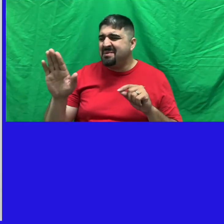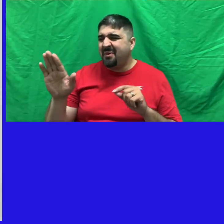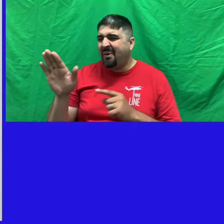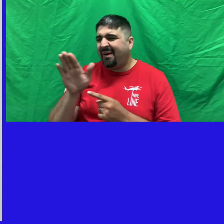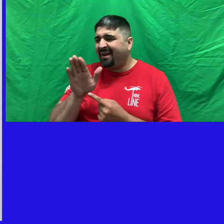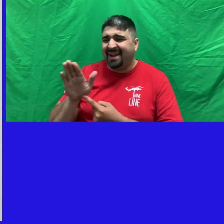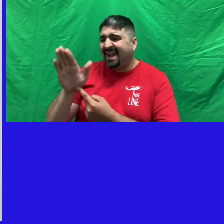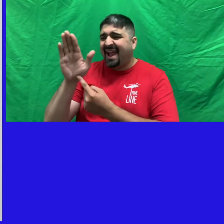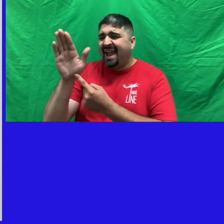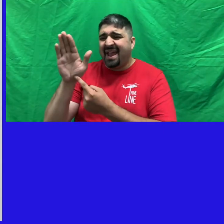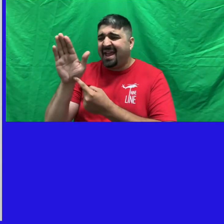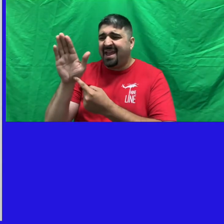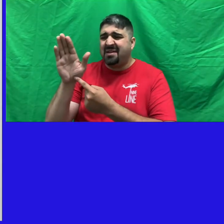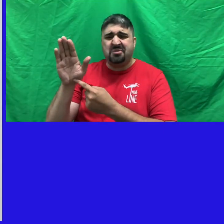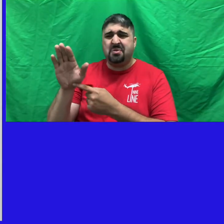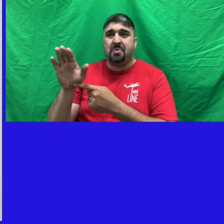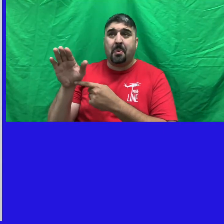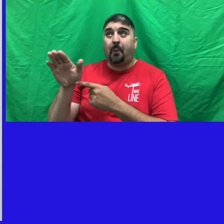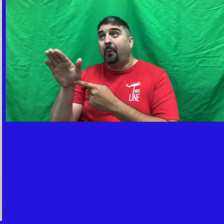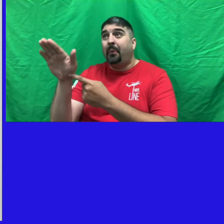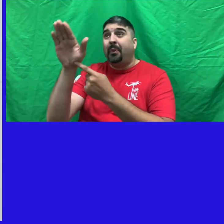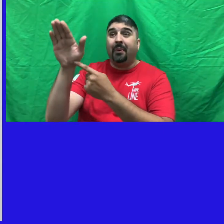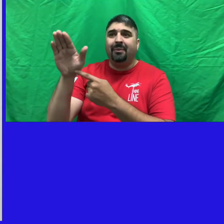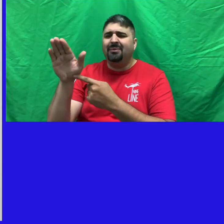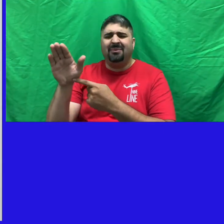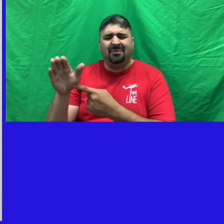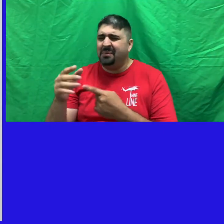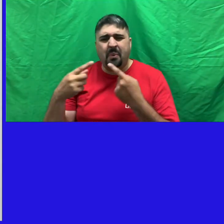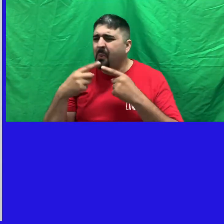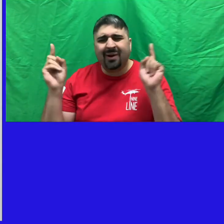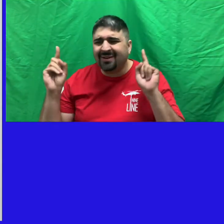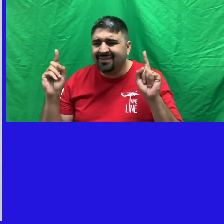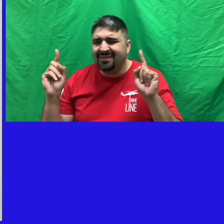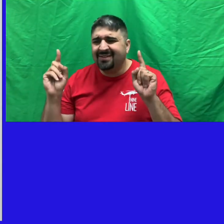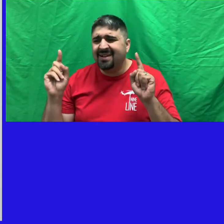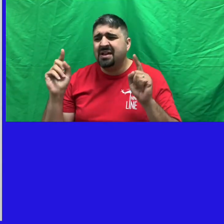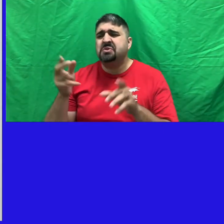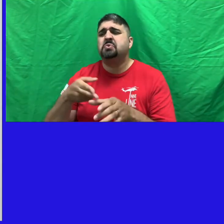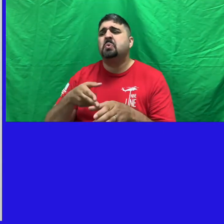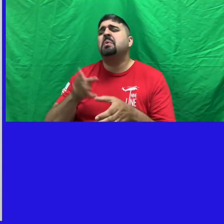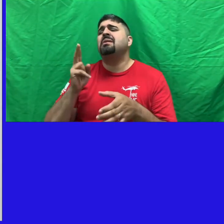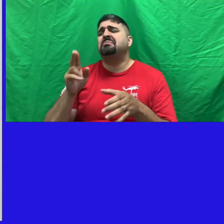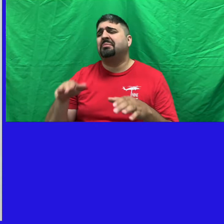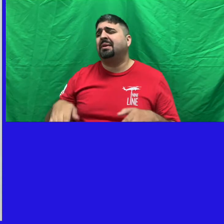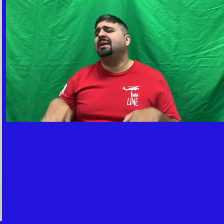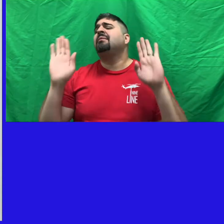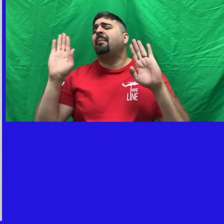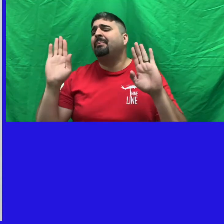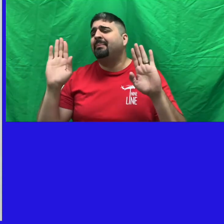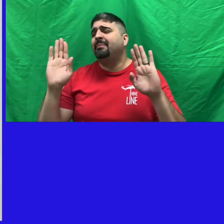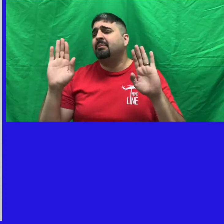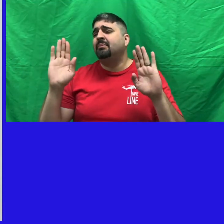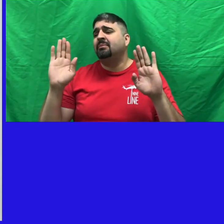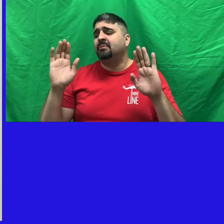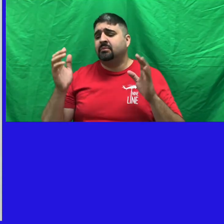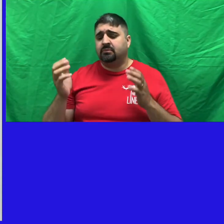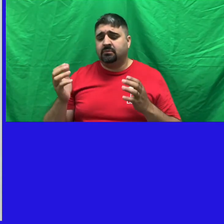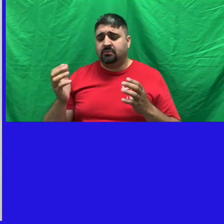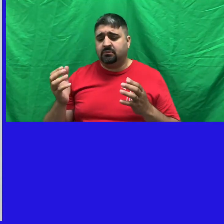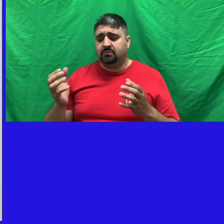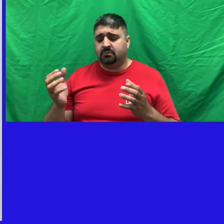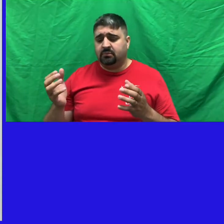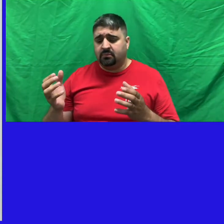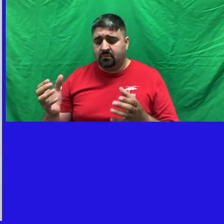That kite will not fly, said the robins. You may as well give up. Toad ran back to